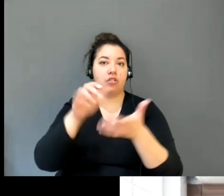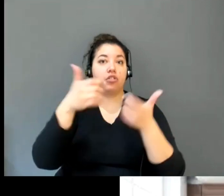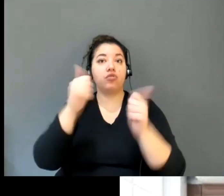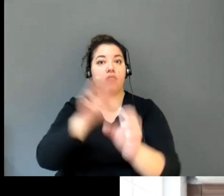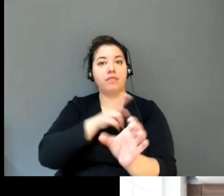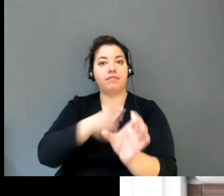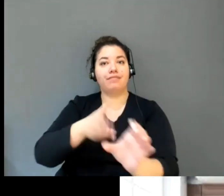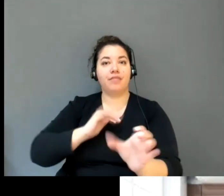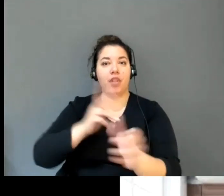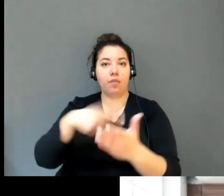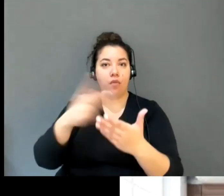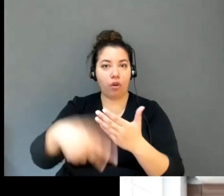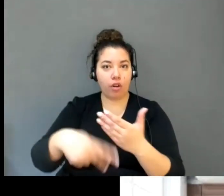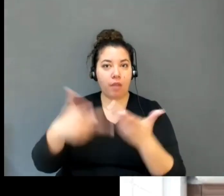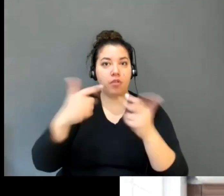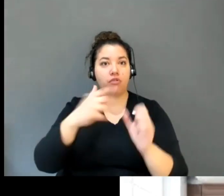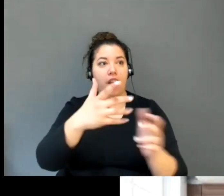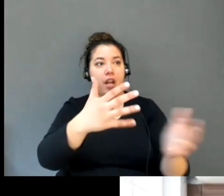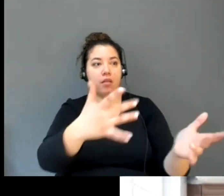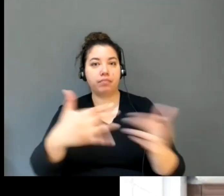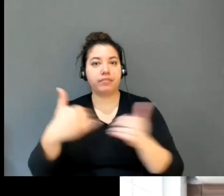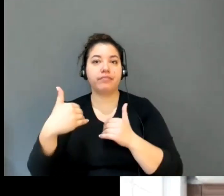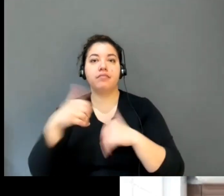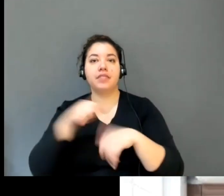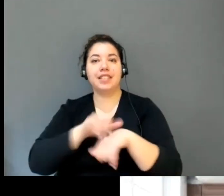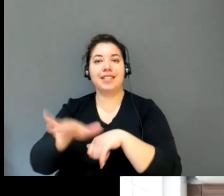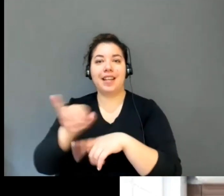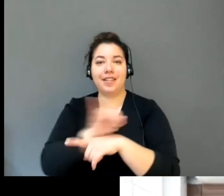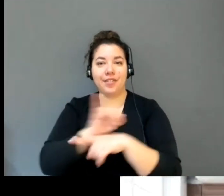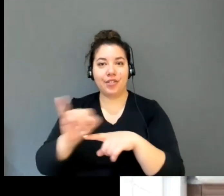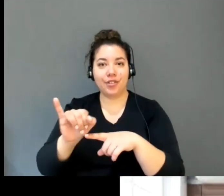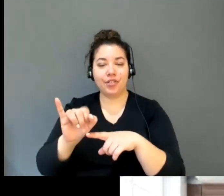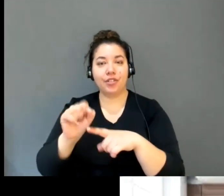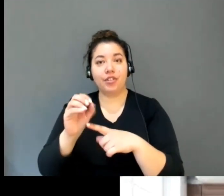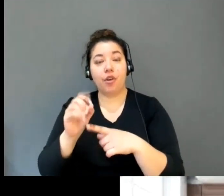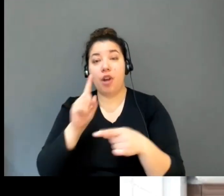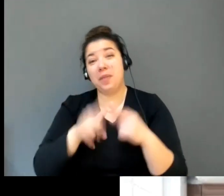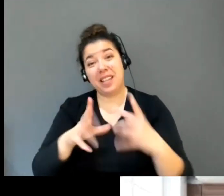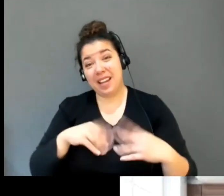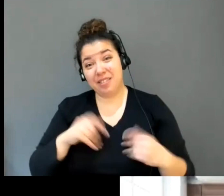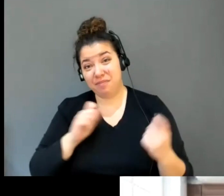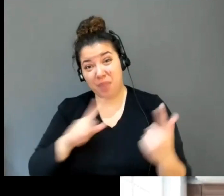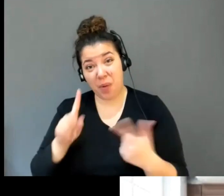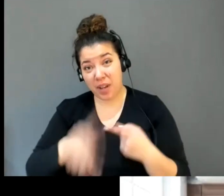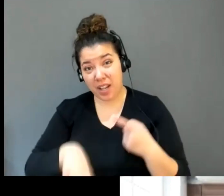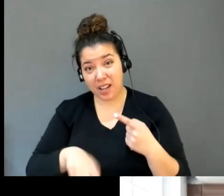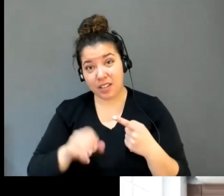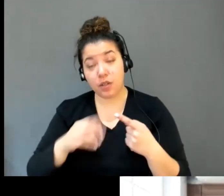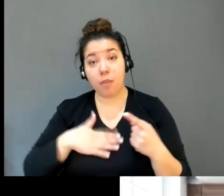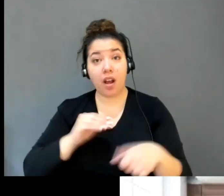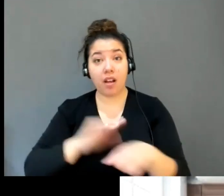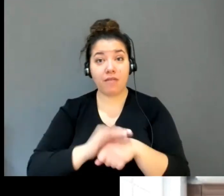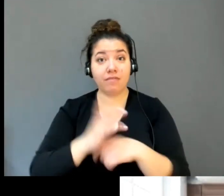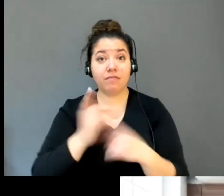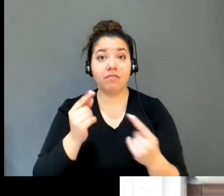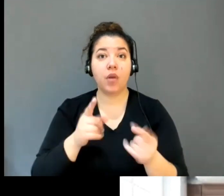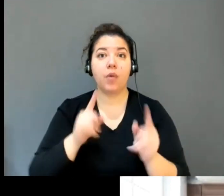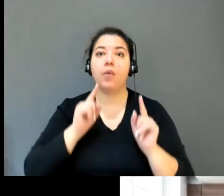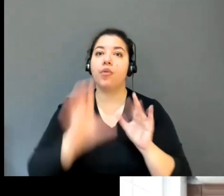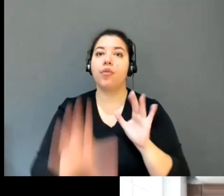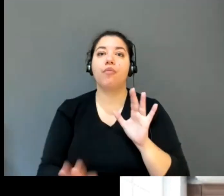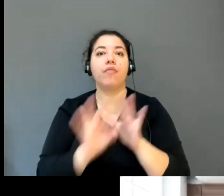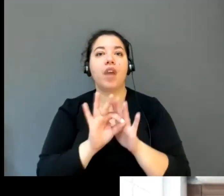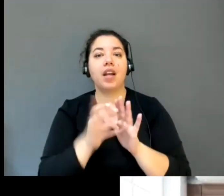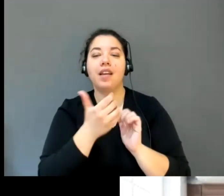regular rotating basis. We can't take them all. So my advice would be, go find any computer